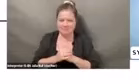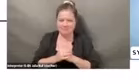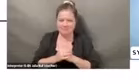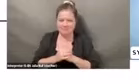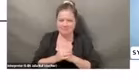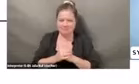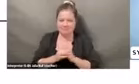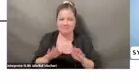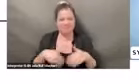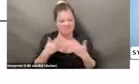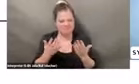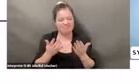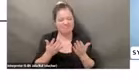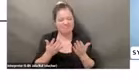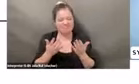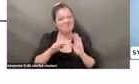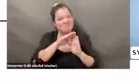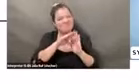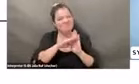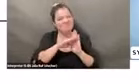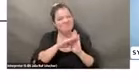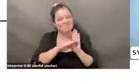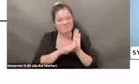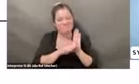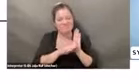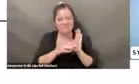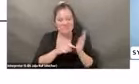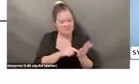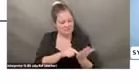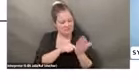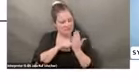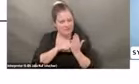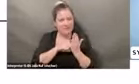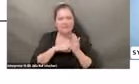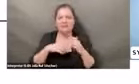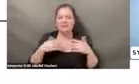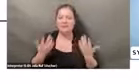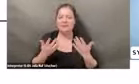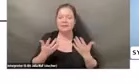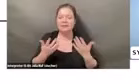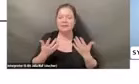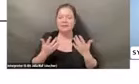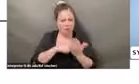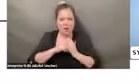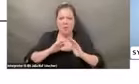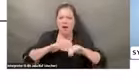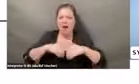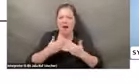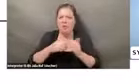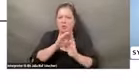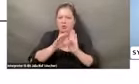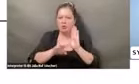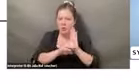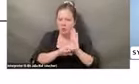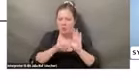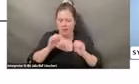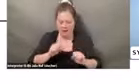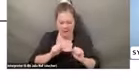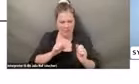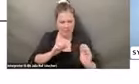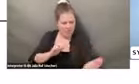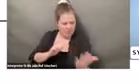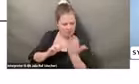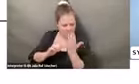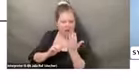they also aim to offer practical and specific instructions on how the model curriculum can be adapted to various